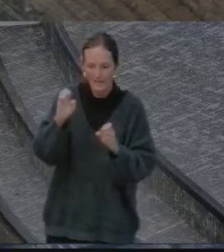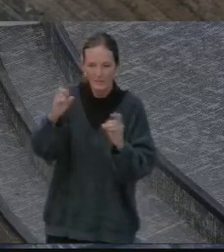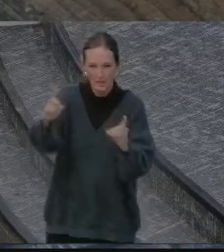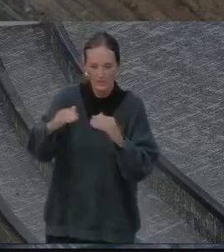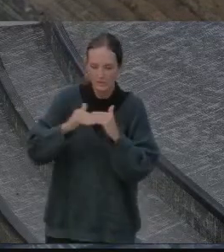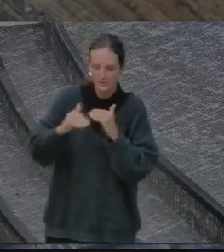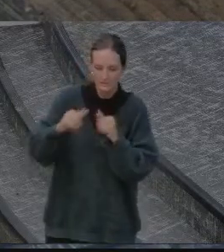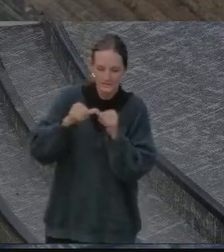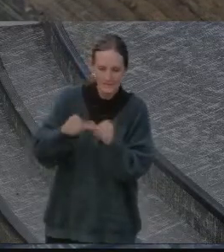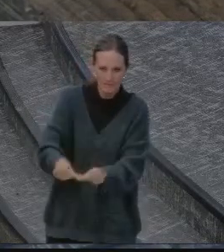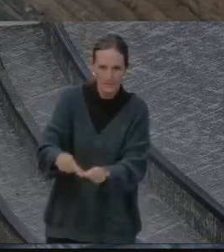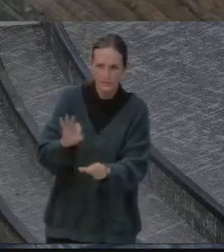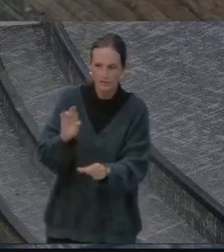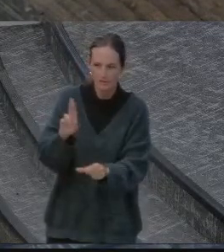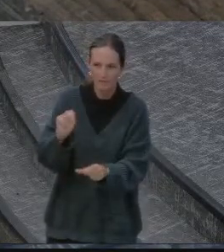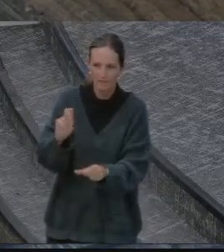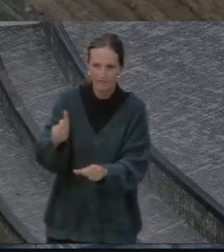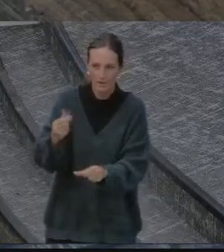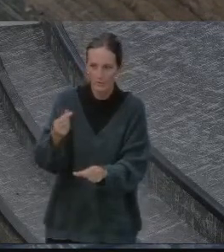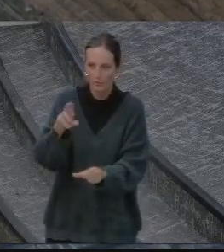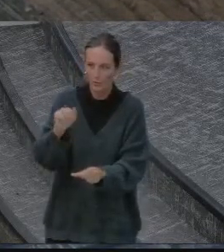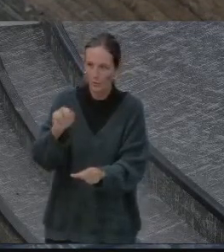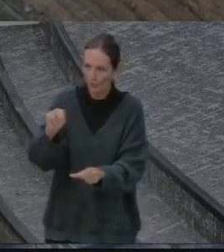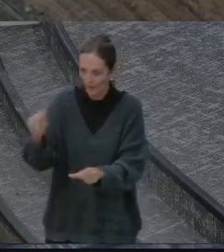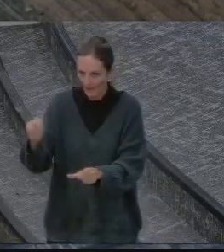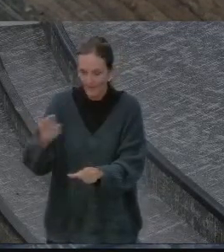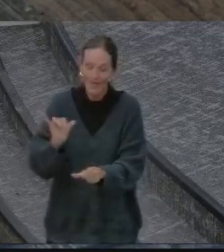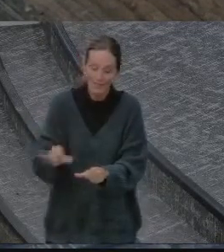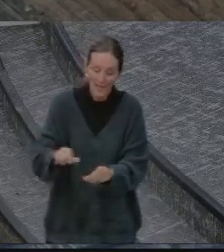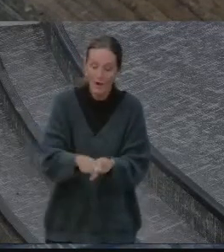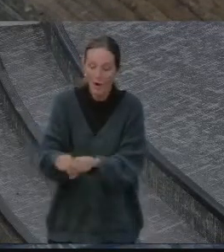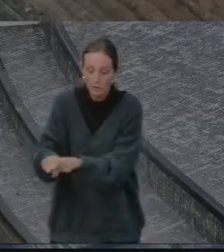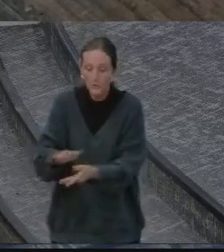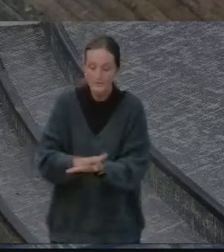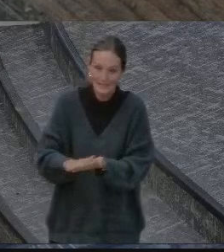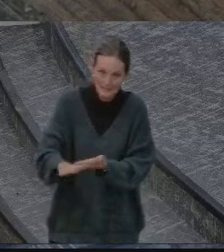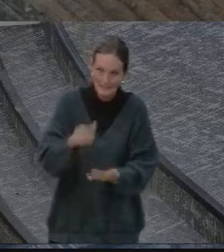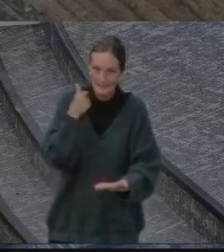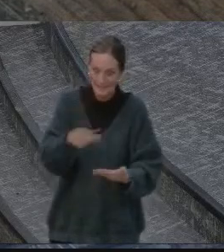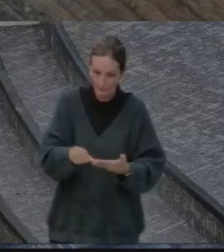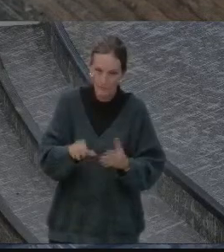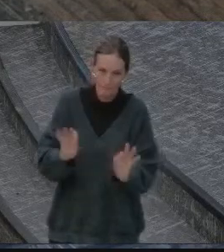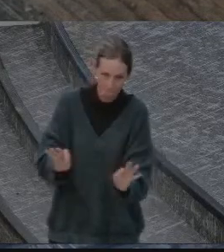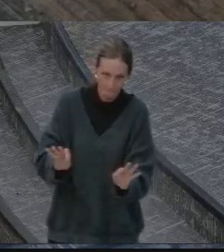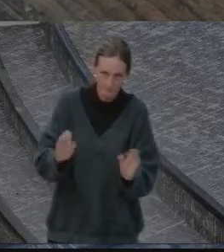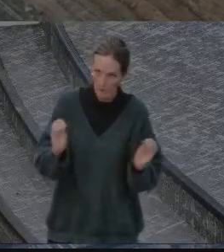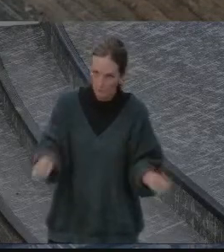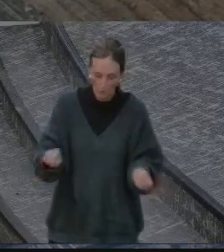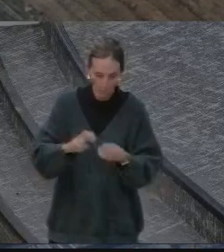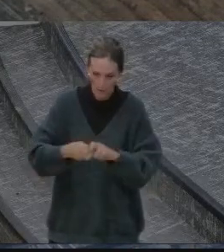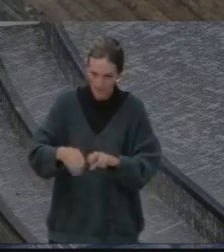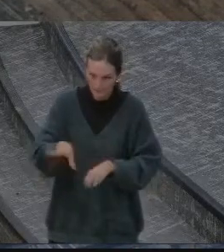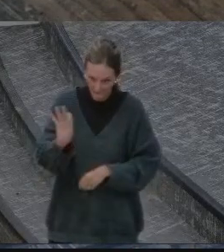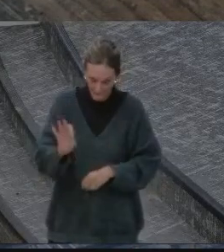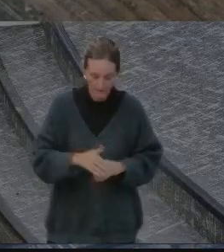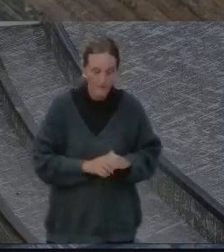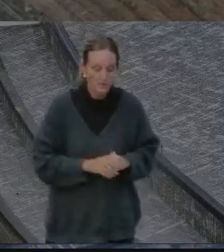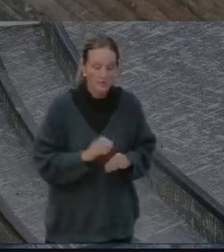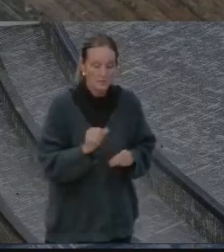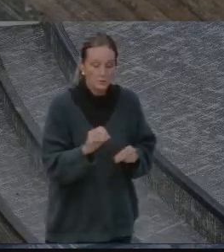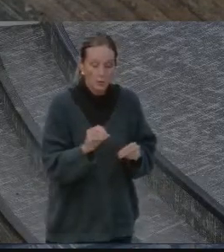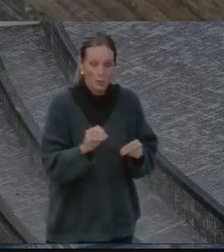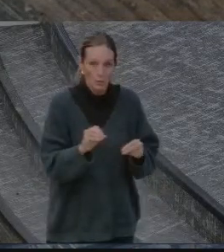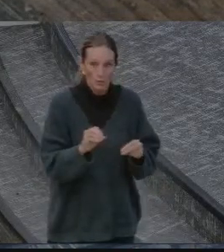Funds grant. And that is also a clean letter. So good news all around on the letters. And then